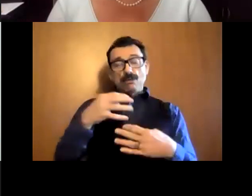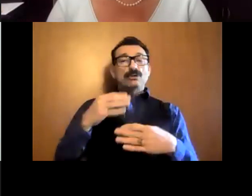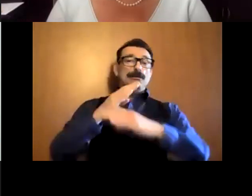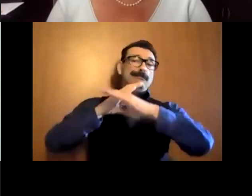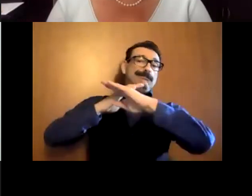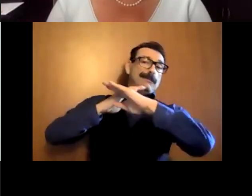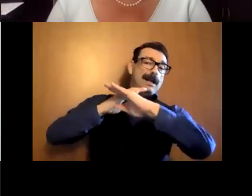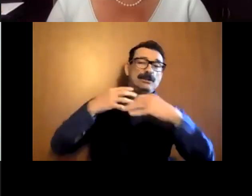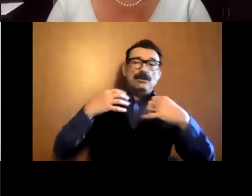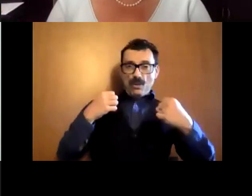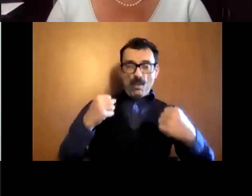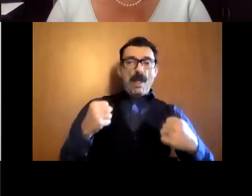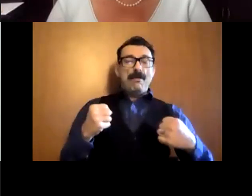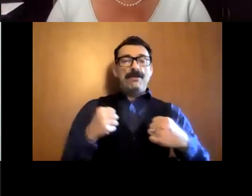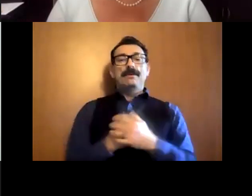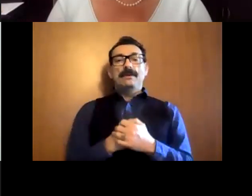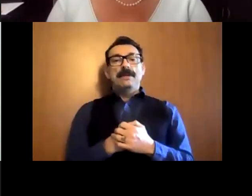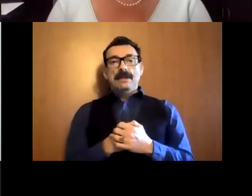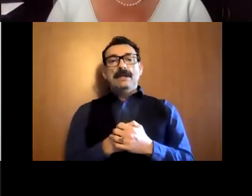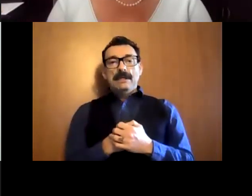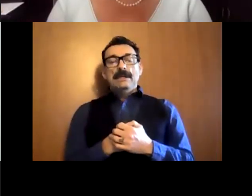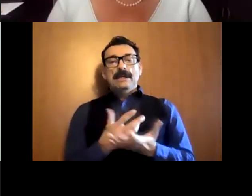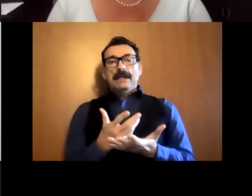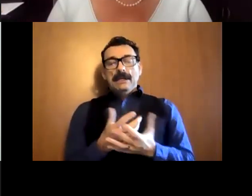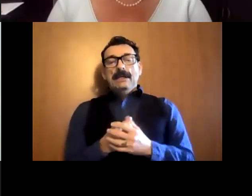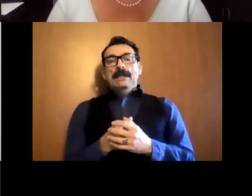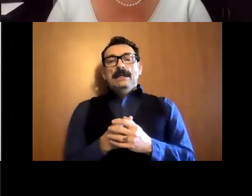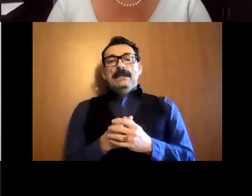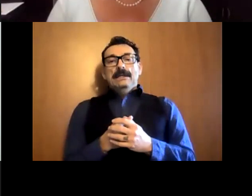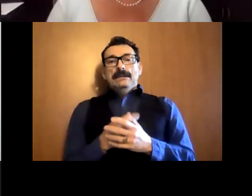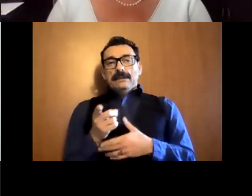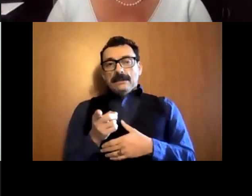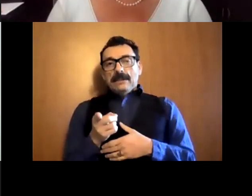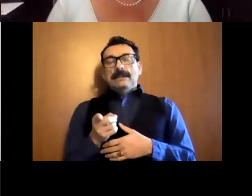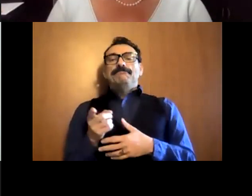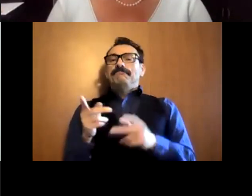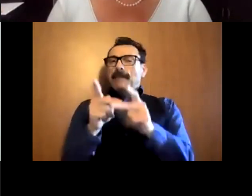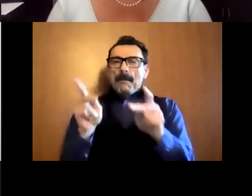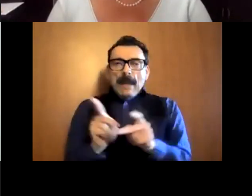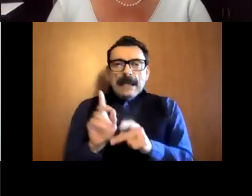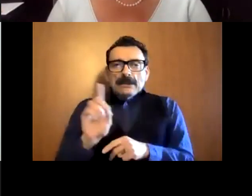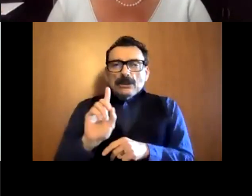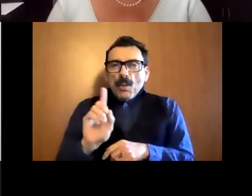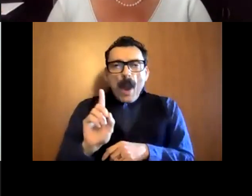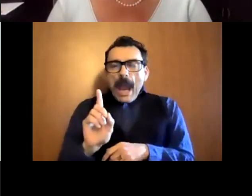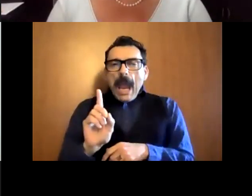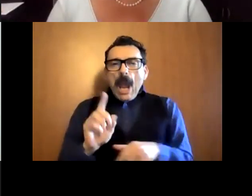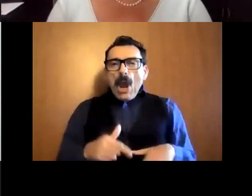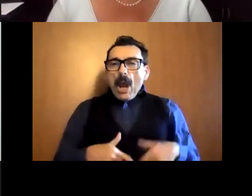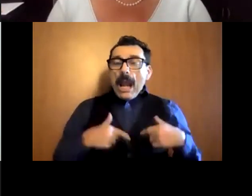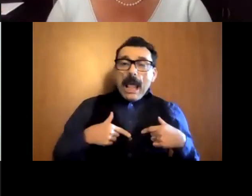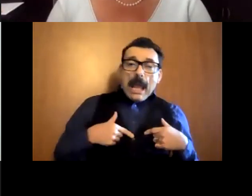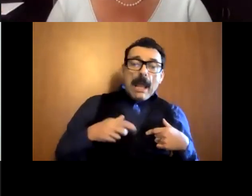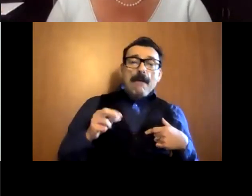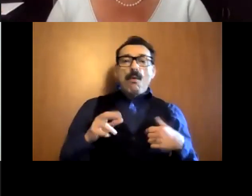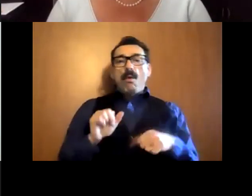the uninitiated are conditions in places where people live, where they work and play that